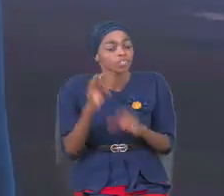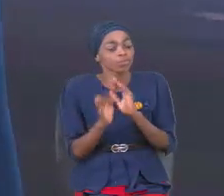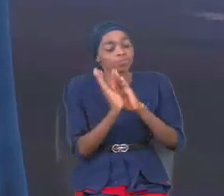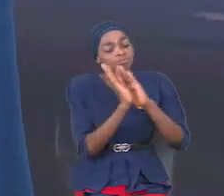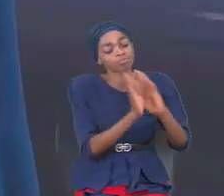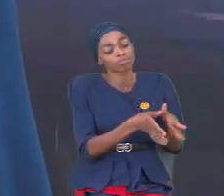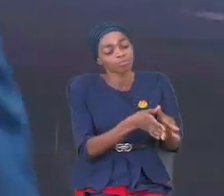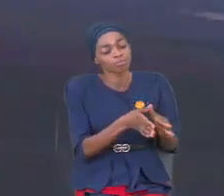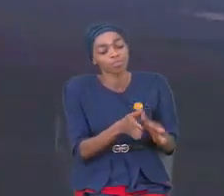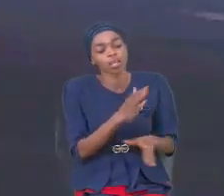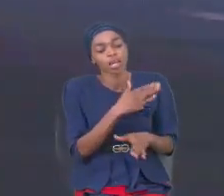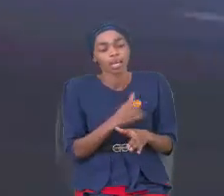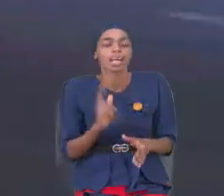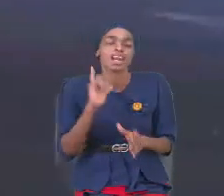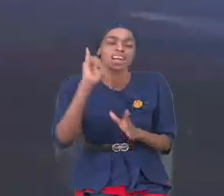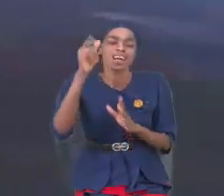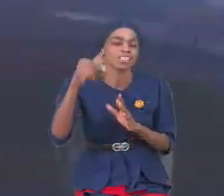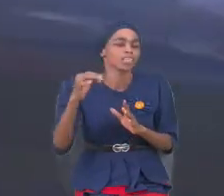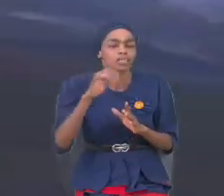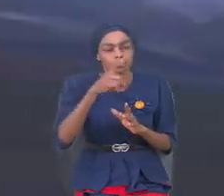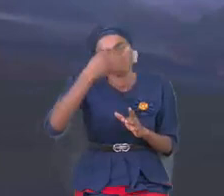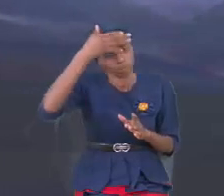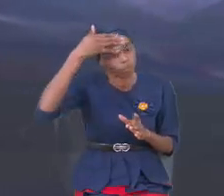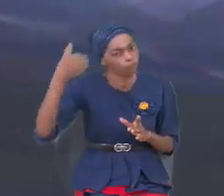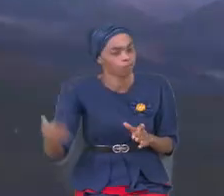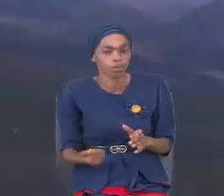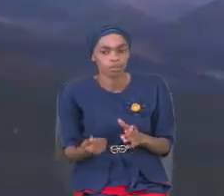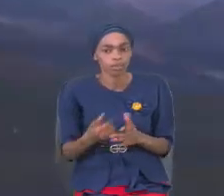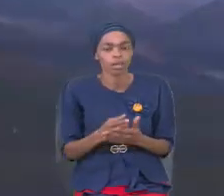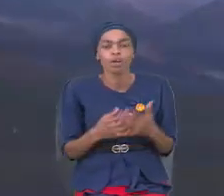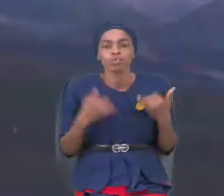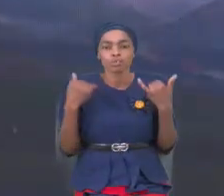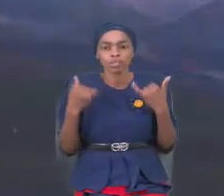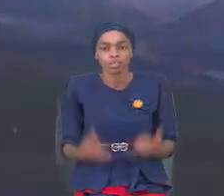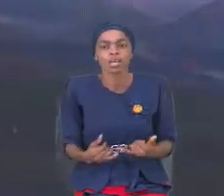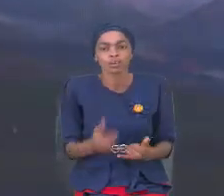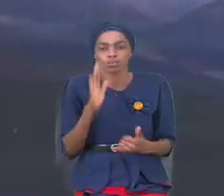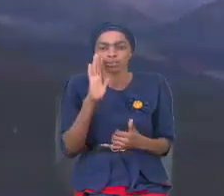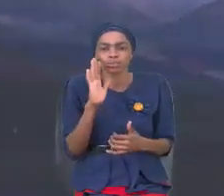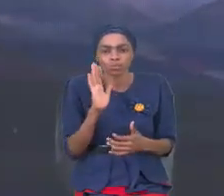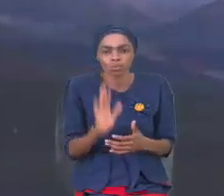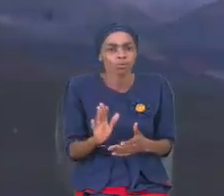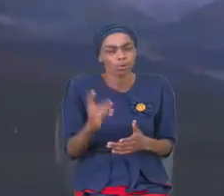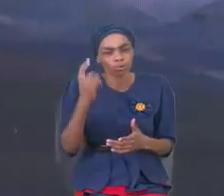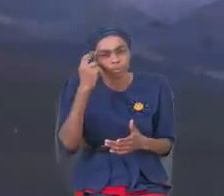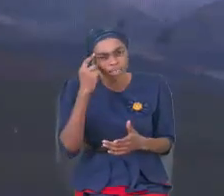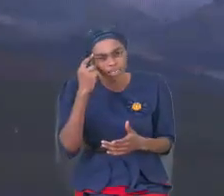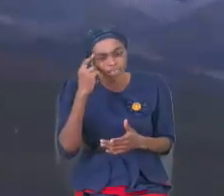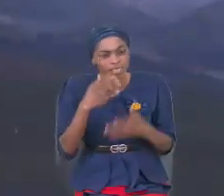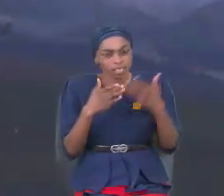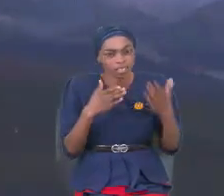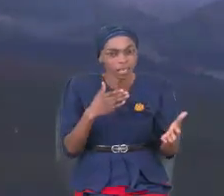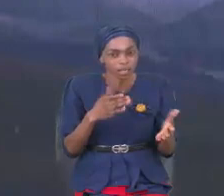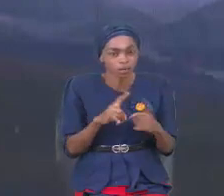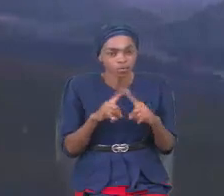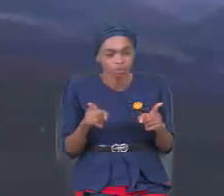God not in use for a long time, and that mind is still there, but it's now dormant. Is now dull,